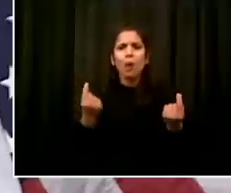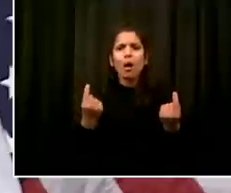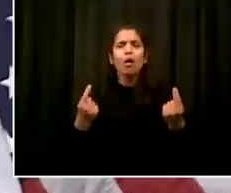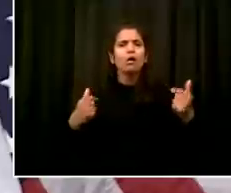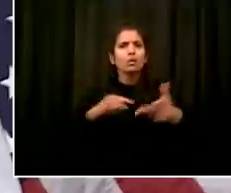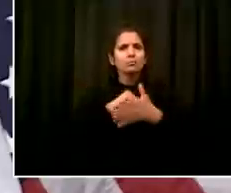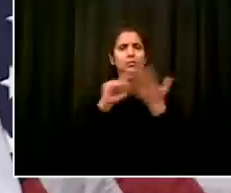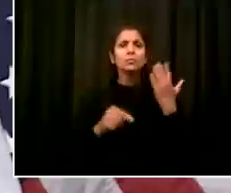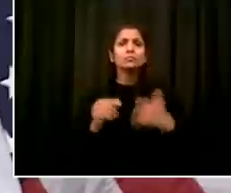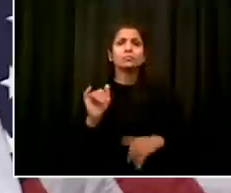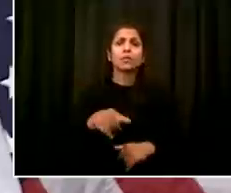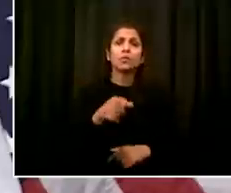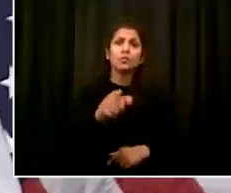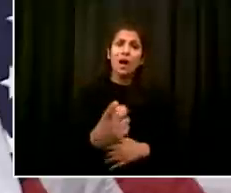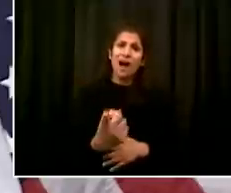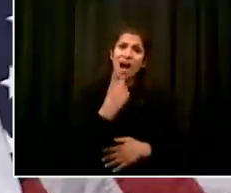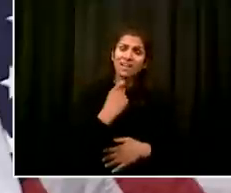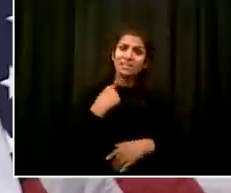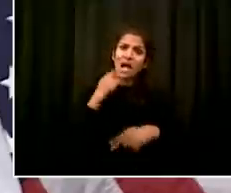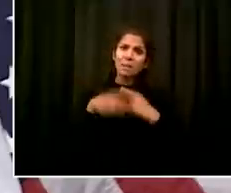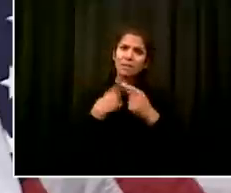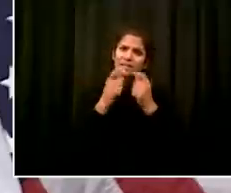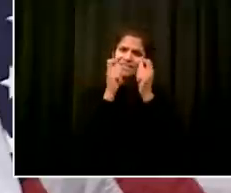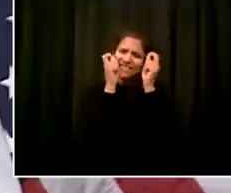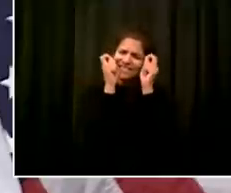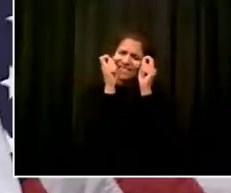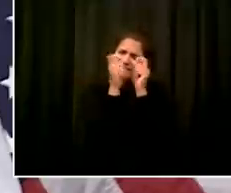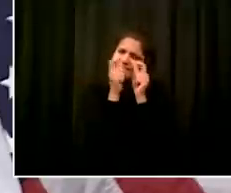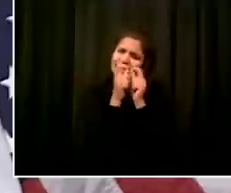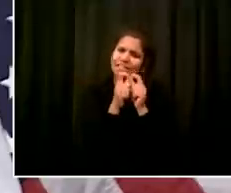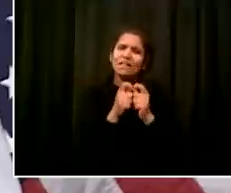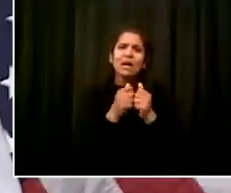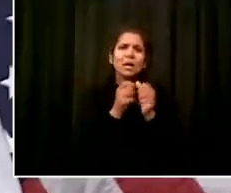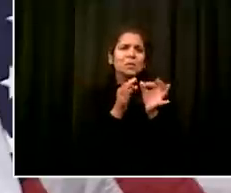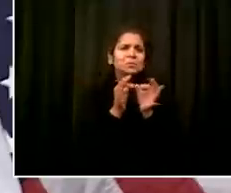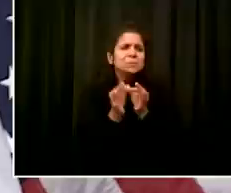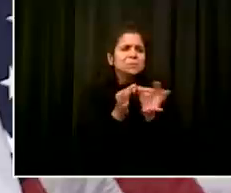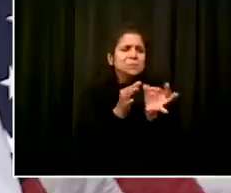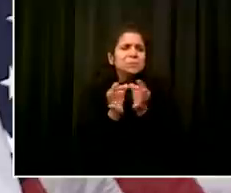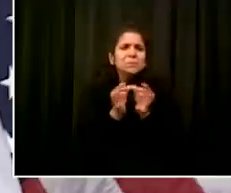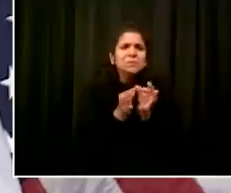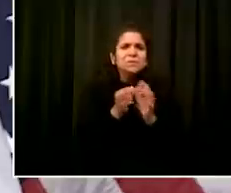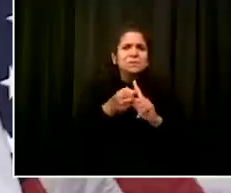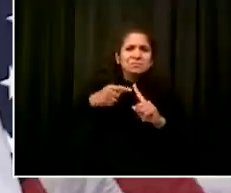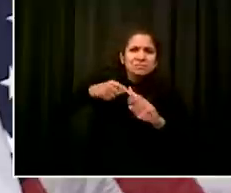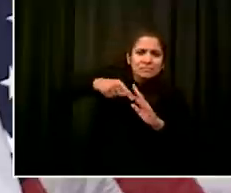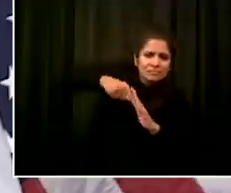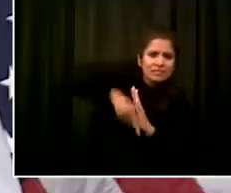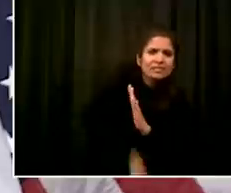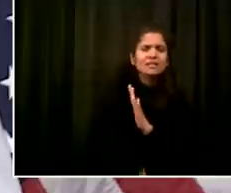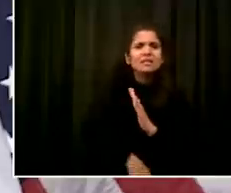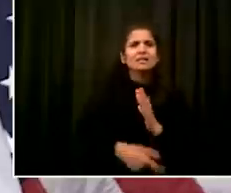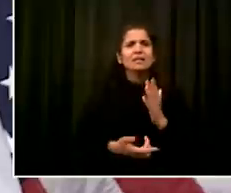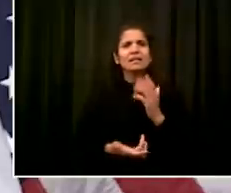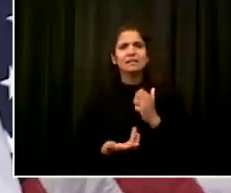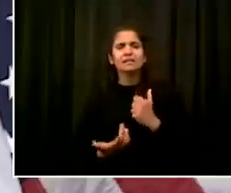It began, and I'll tell you something, and Commissioner Shea, I don't mean to embarrass you. From the very